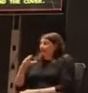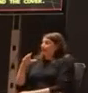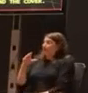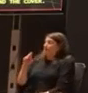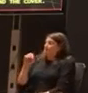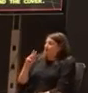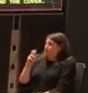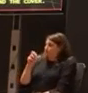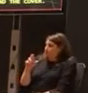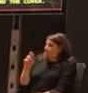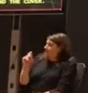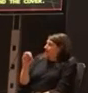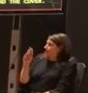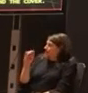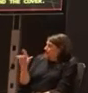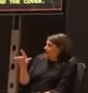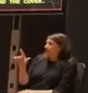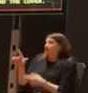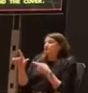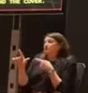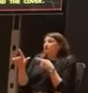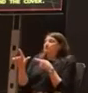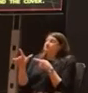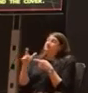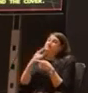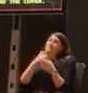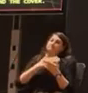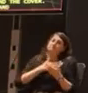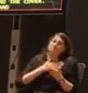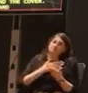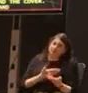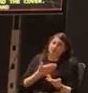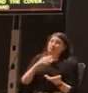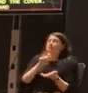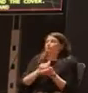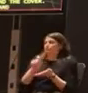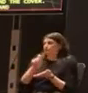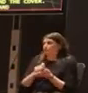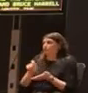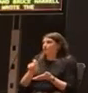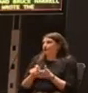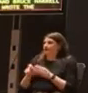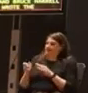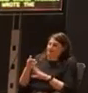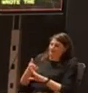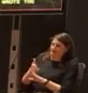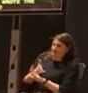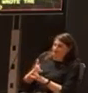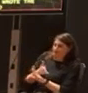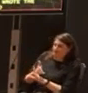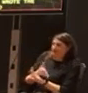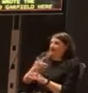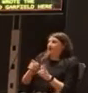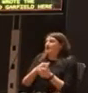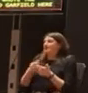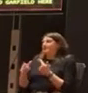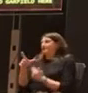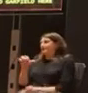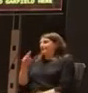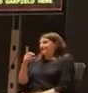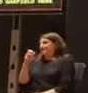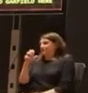Harrell graciously wrote the foreword. And Leonard Garfield here wrote a very nice blurb.